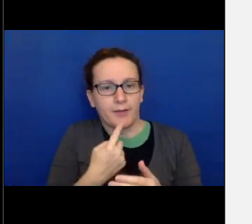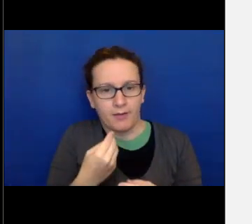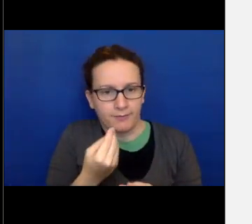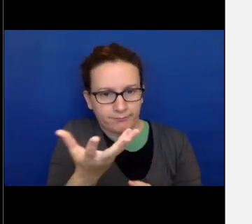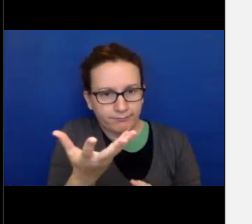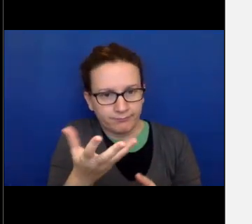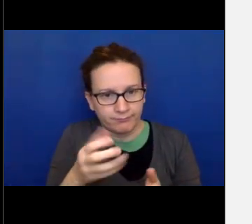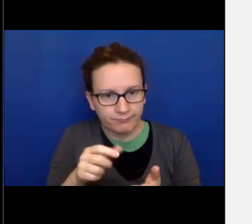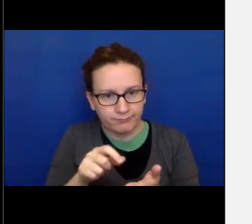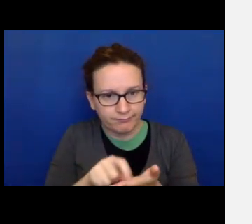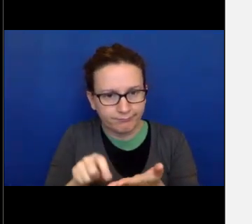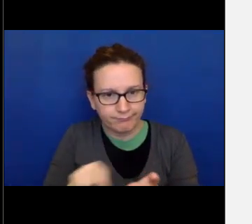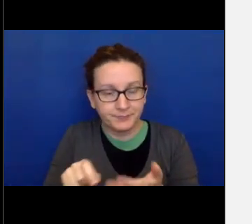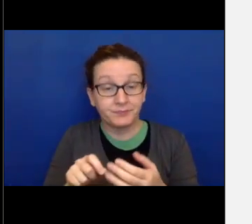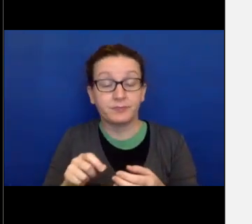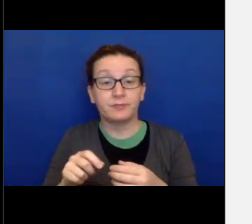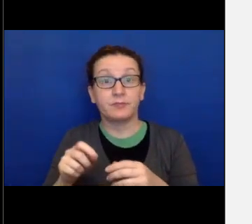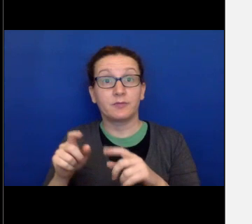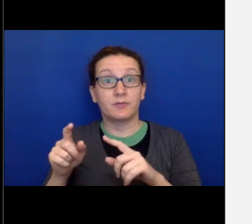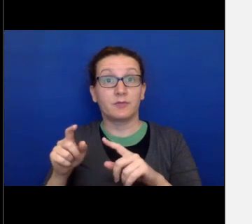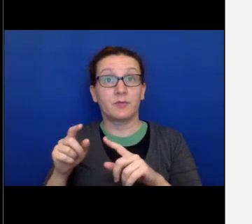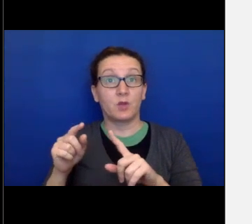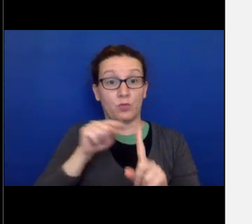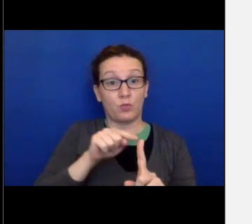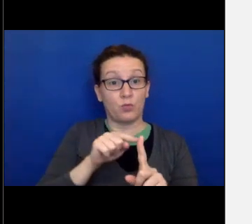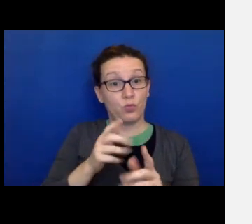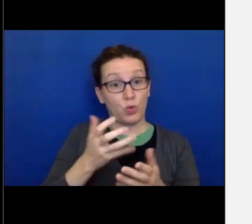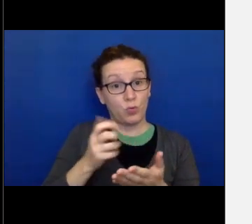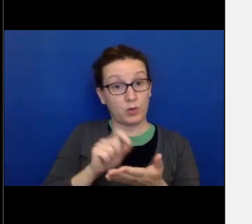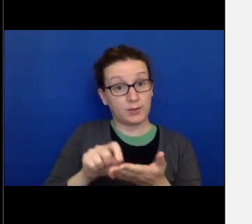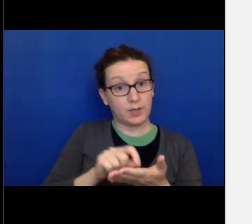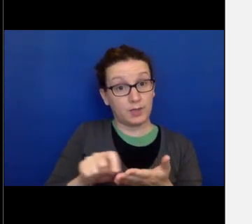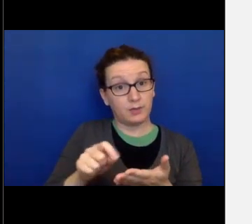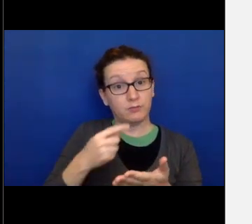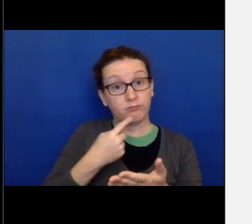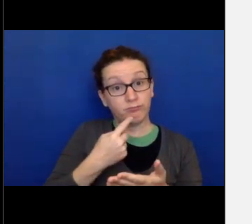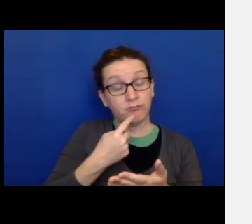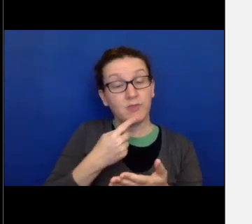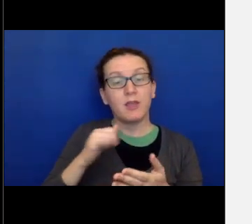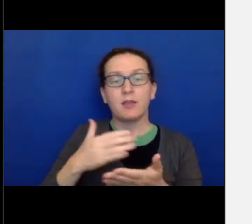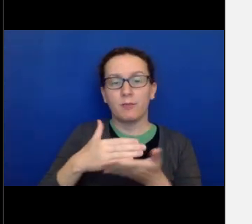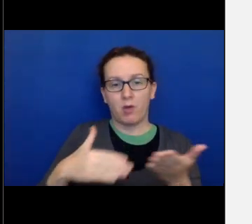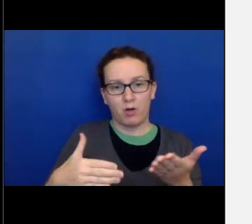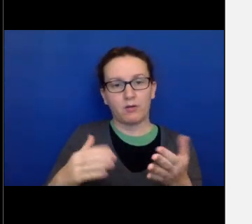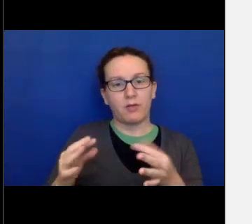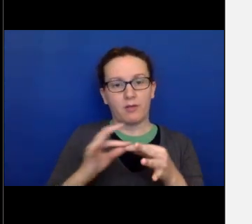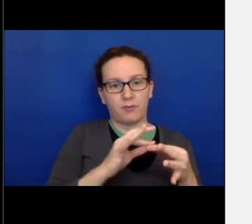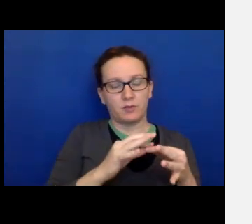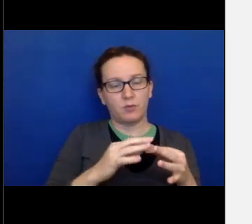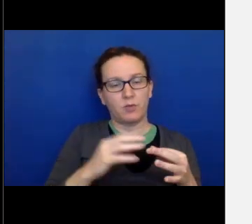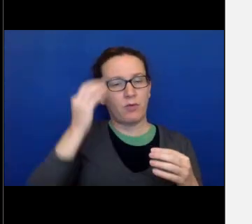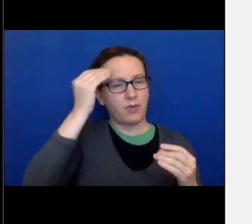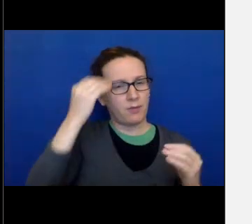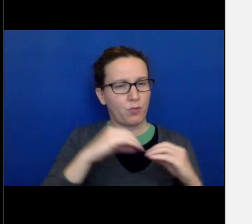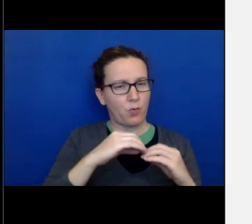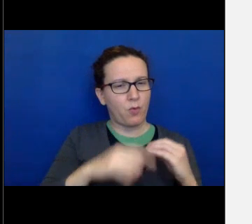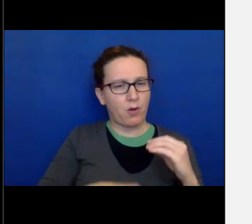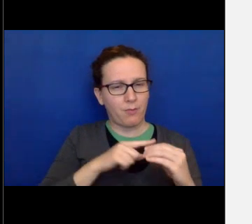so on to the point of what you have to say, I think that's going to be the part that comes when you think more